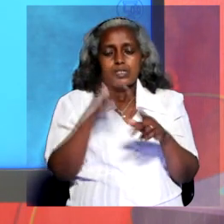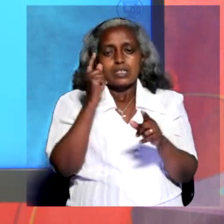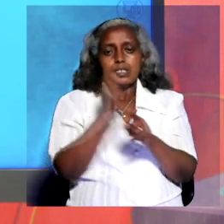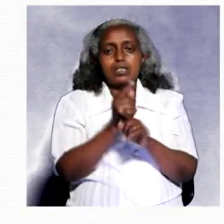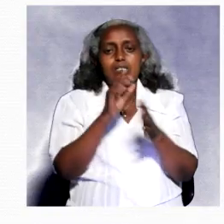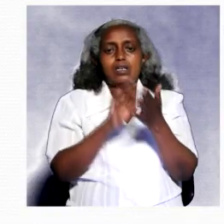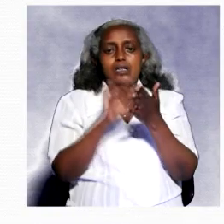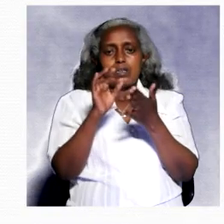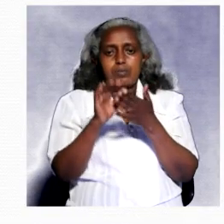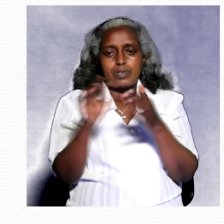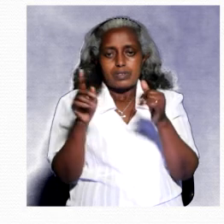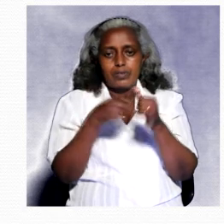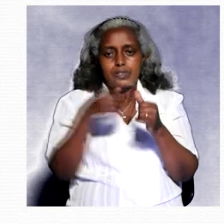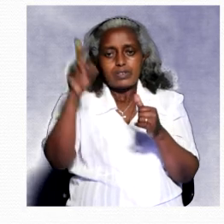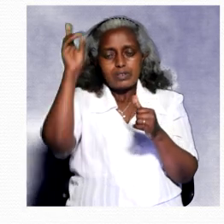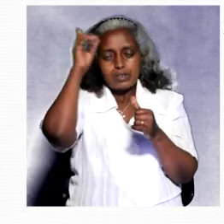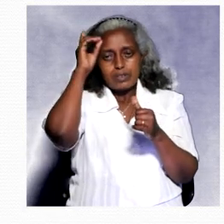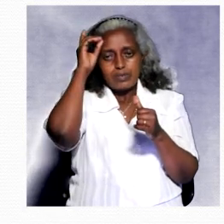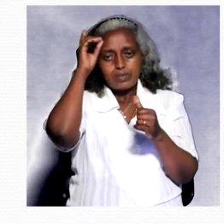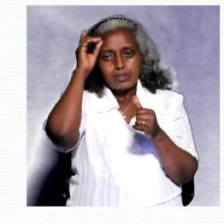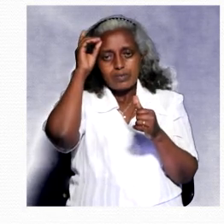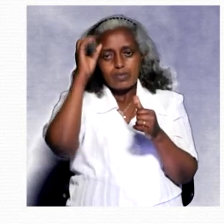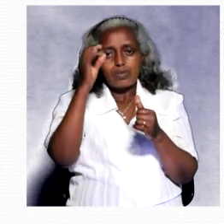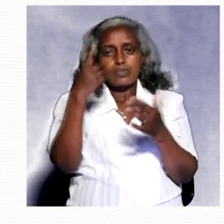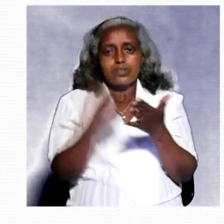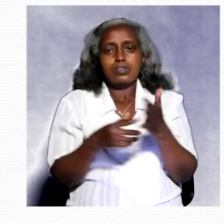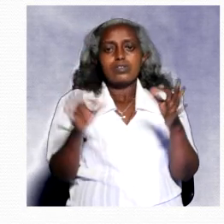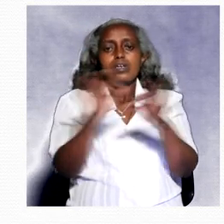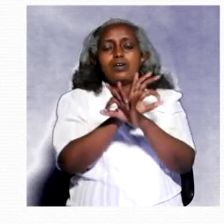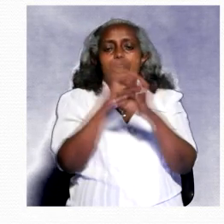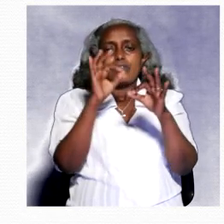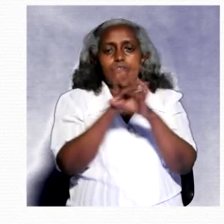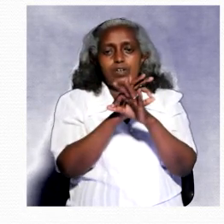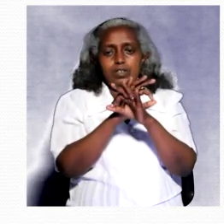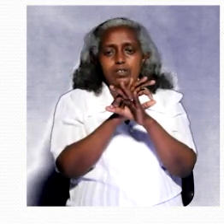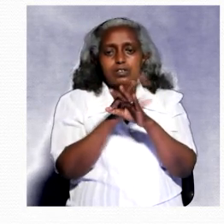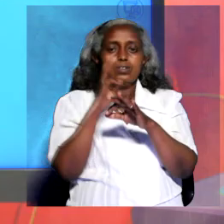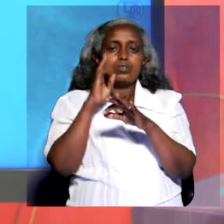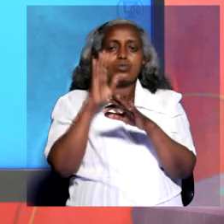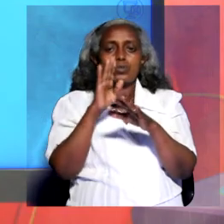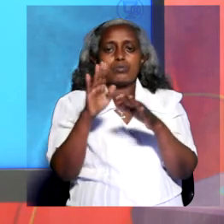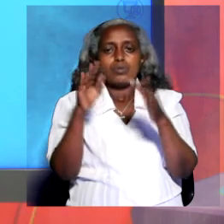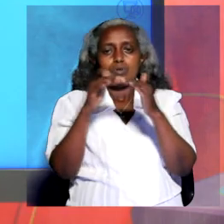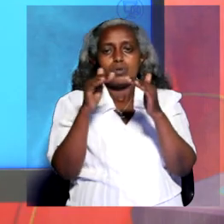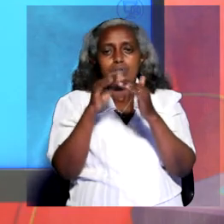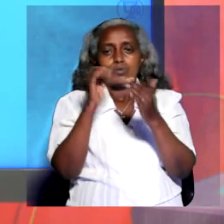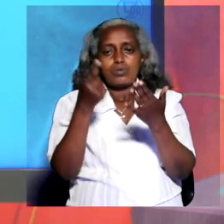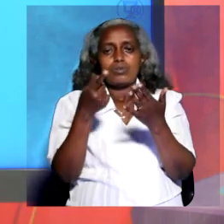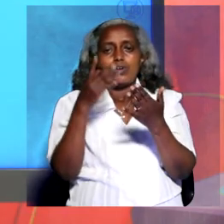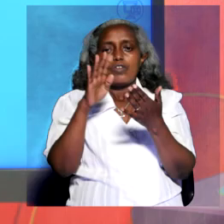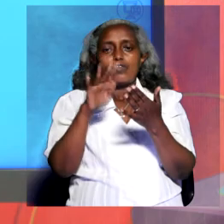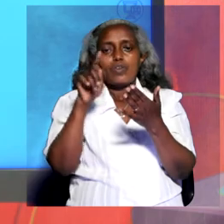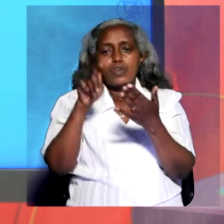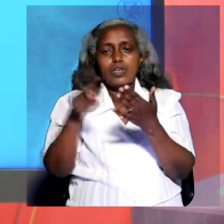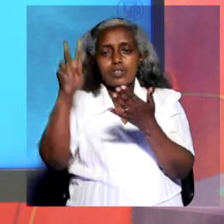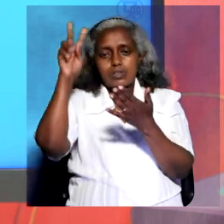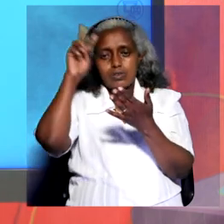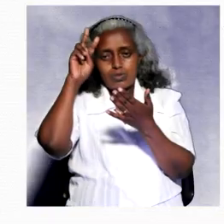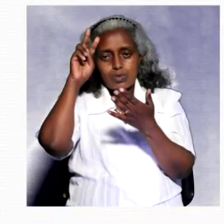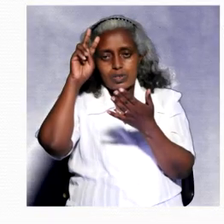So the first derivative of this function will be equal to, let's take 4x